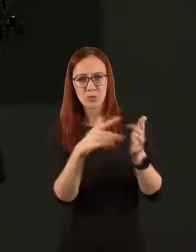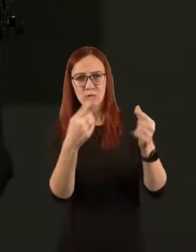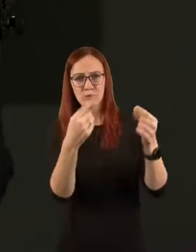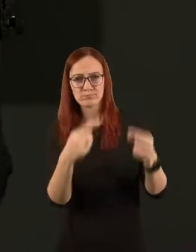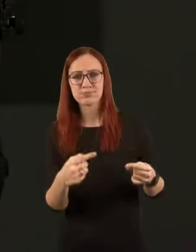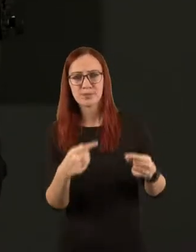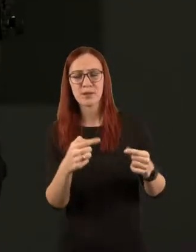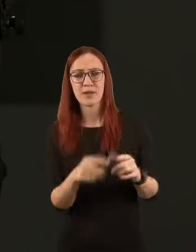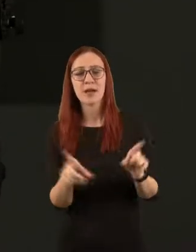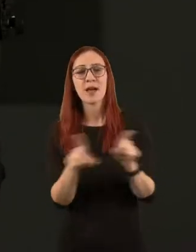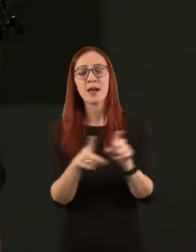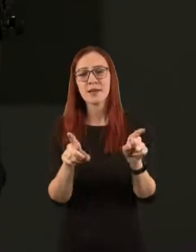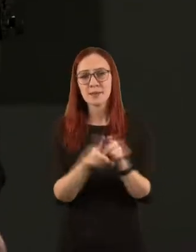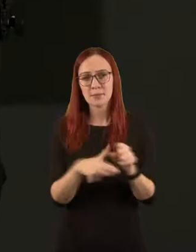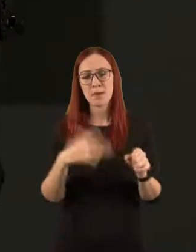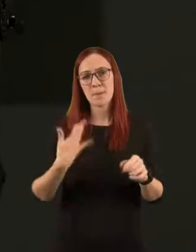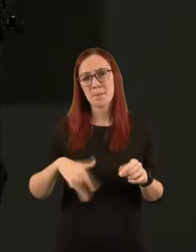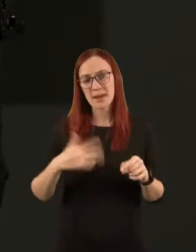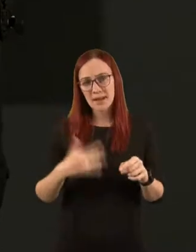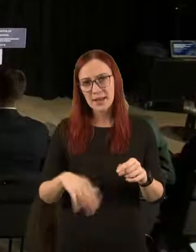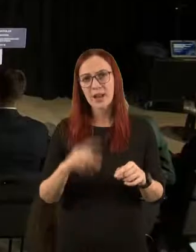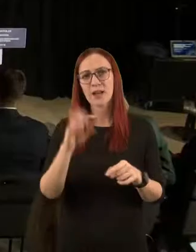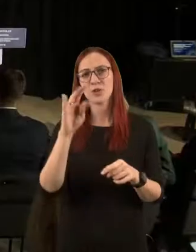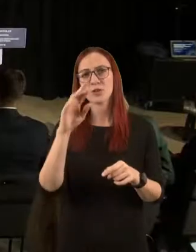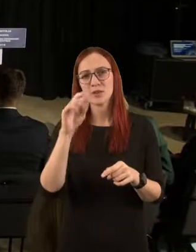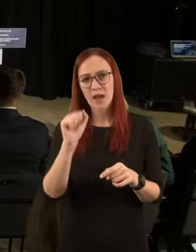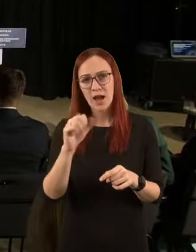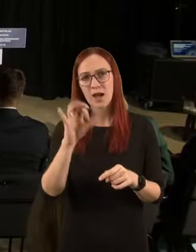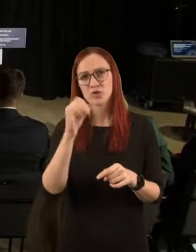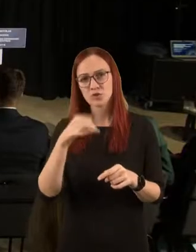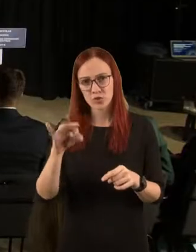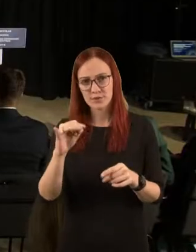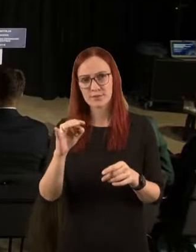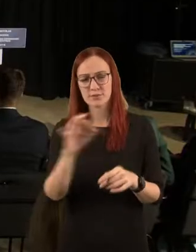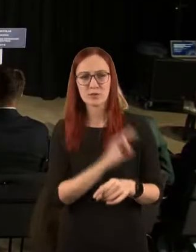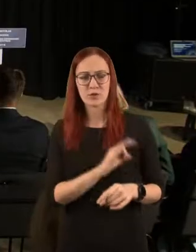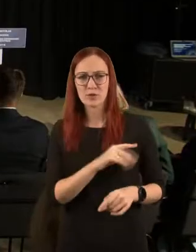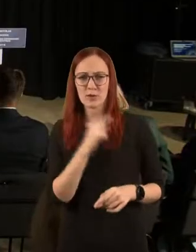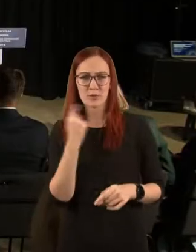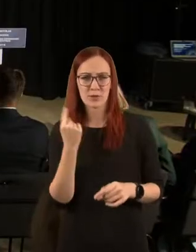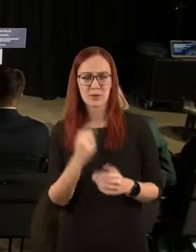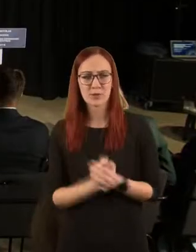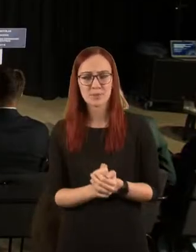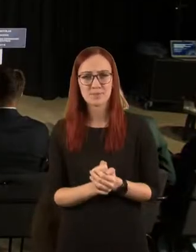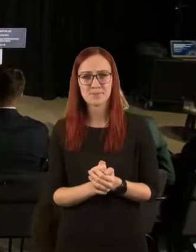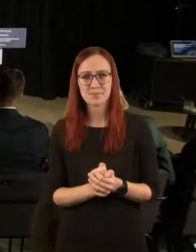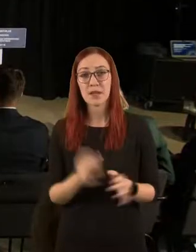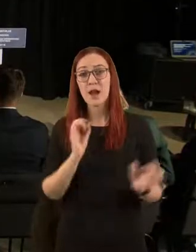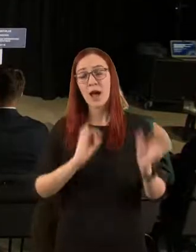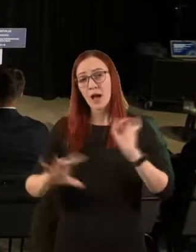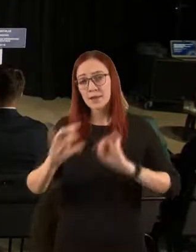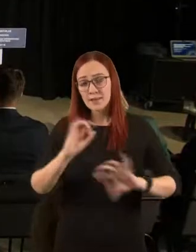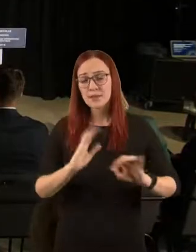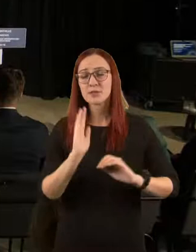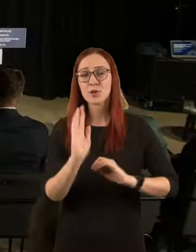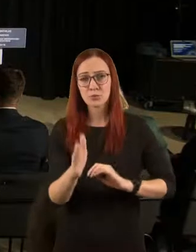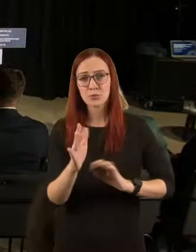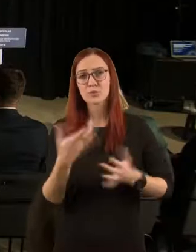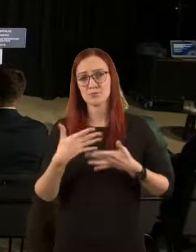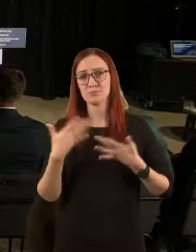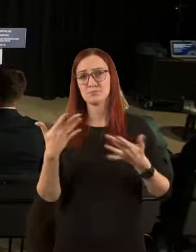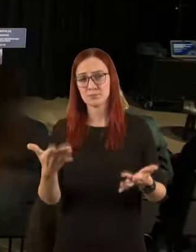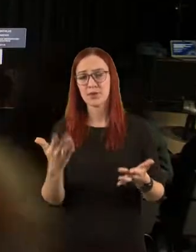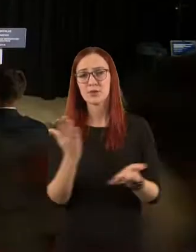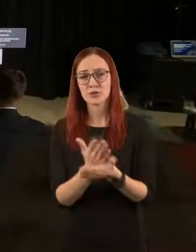pollution, is below the EU average, and we still use too much fertilizers.